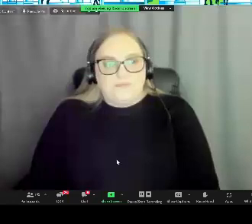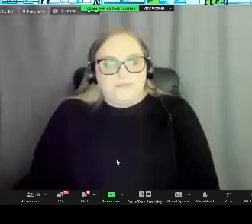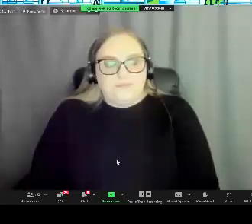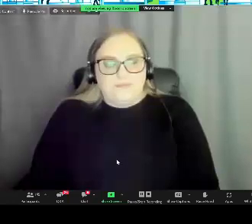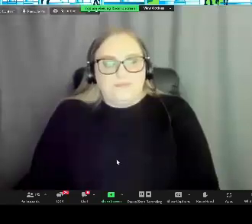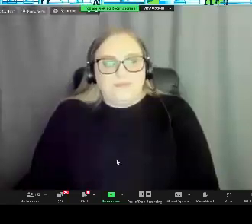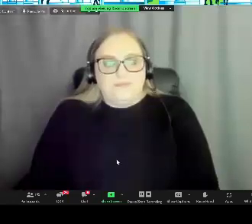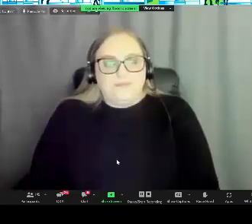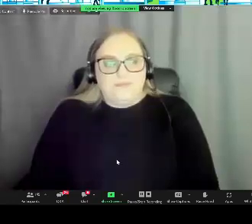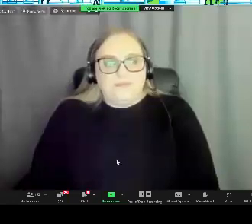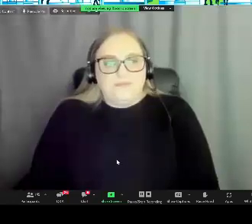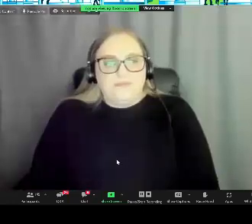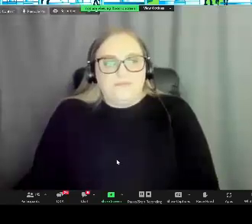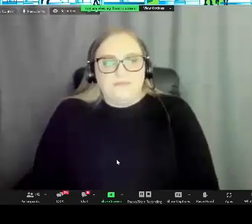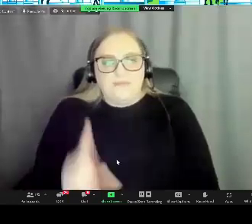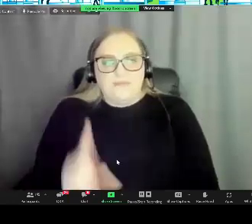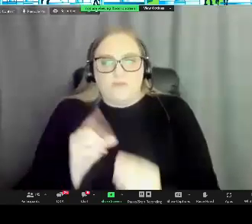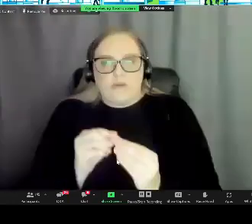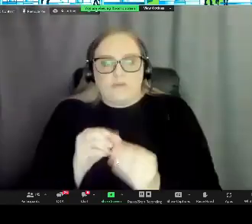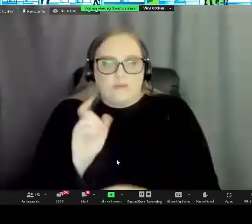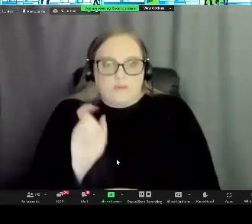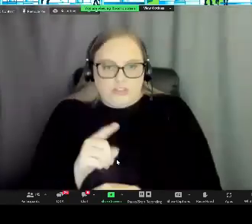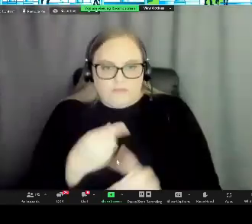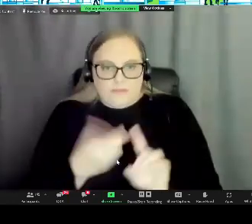Okay, we have one follow-up from here.